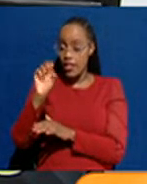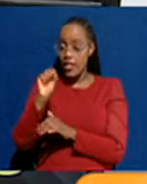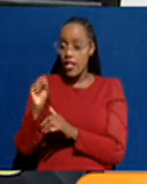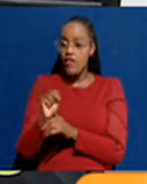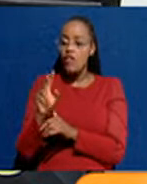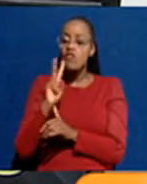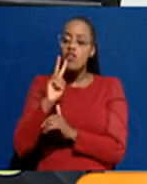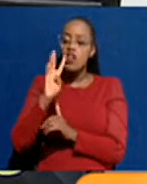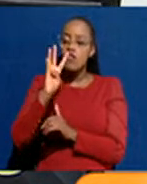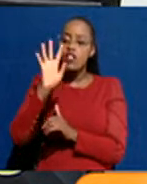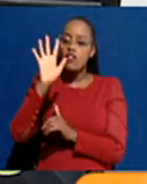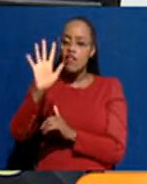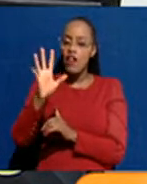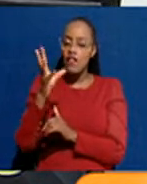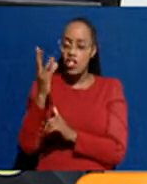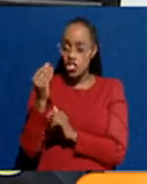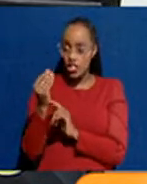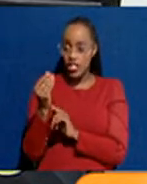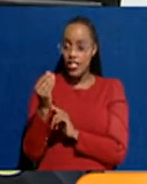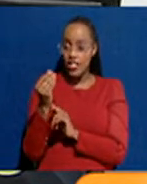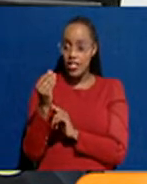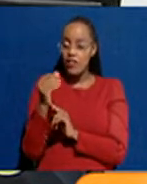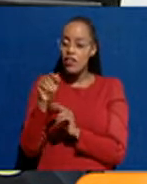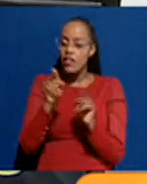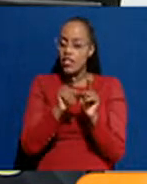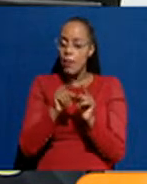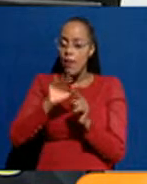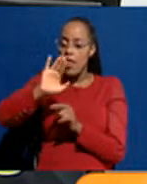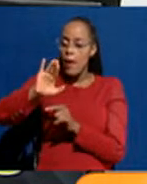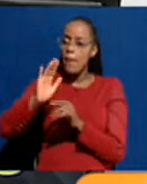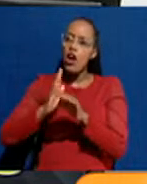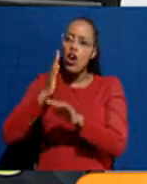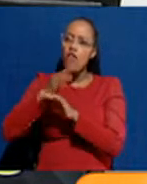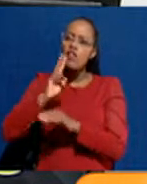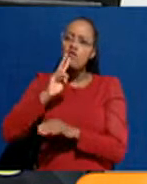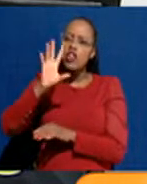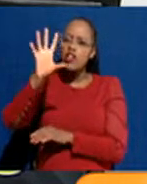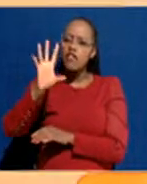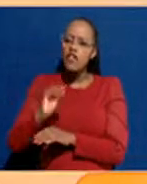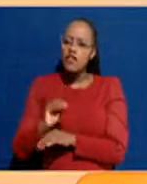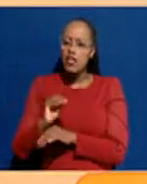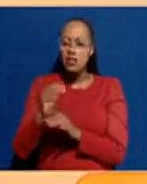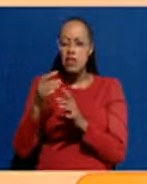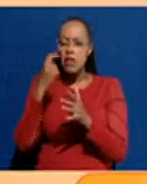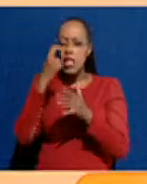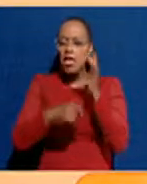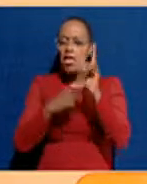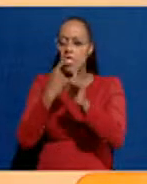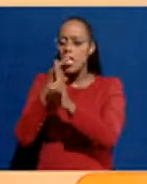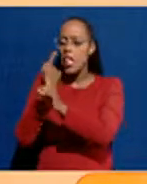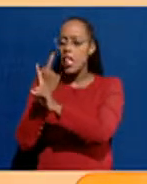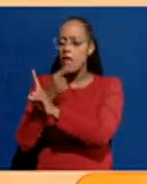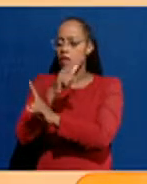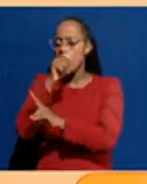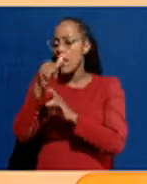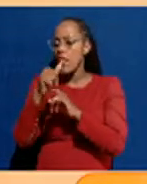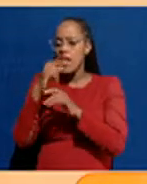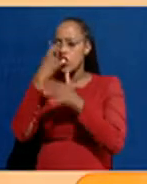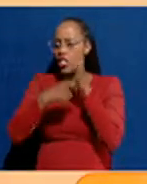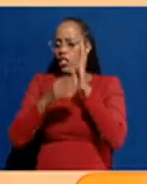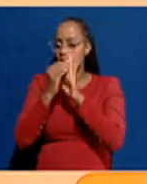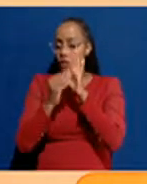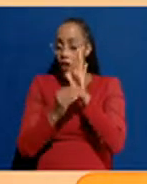245 shillings. Of course, the balance, which is more than 250, was going to taxes and other charges. As